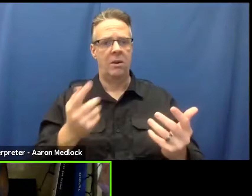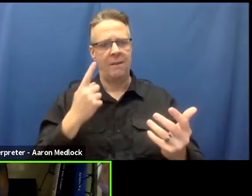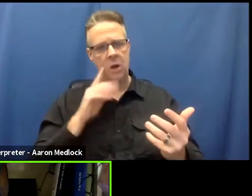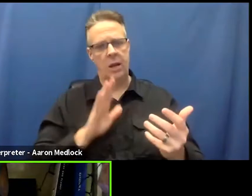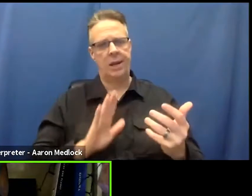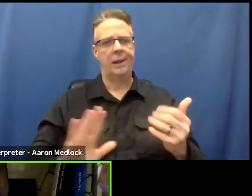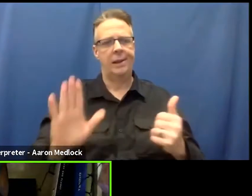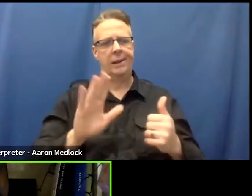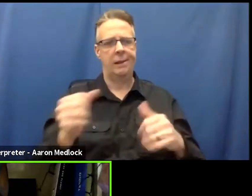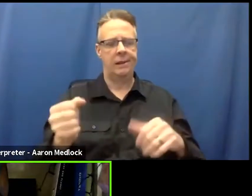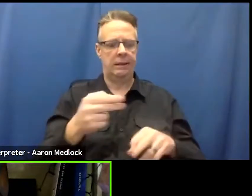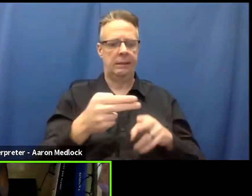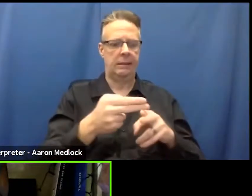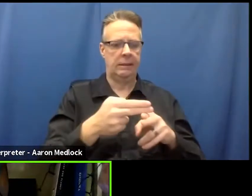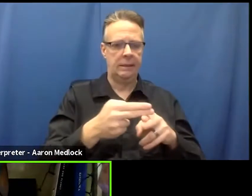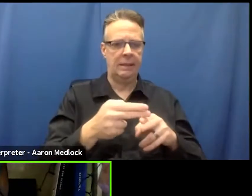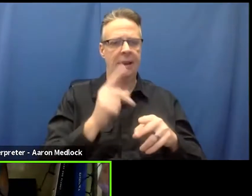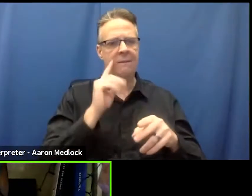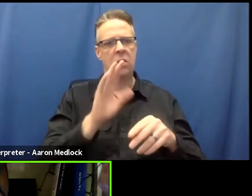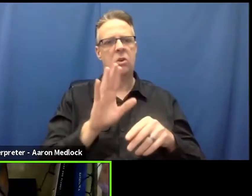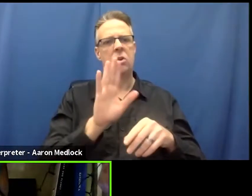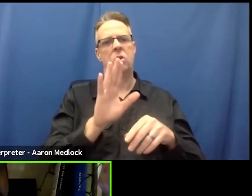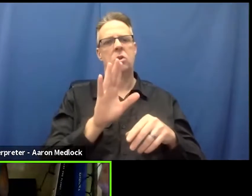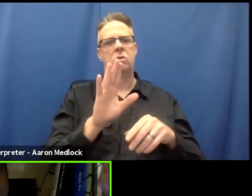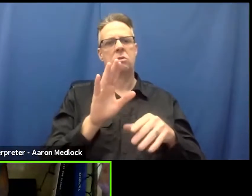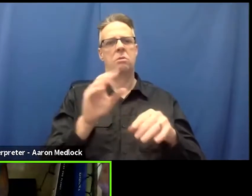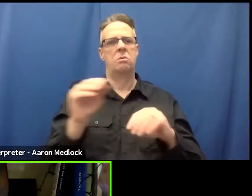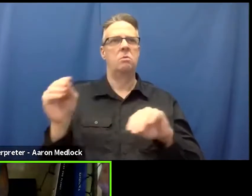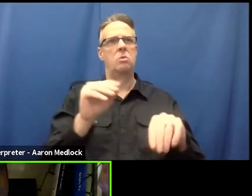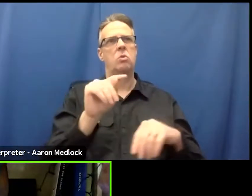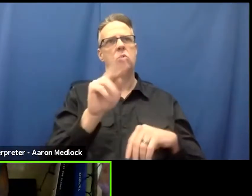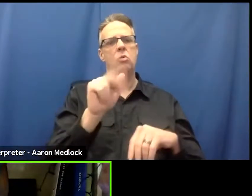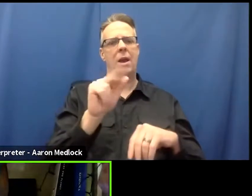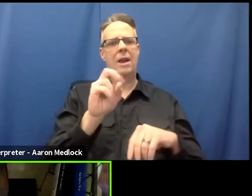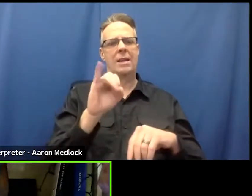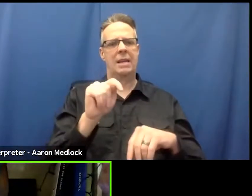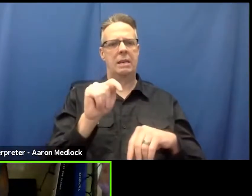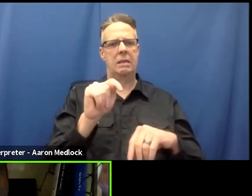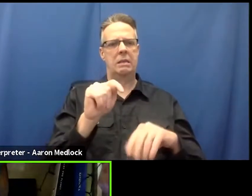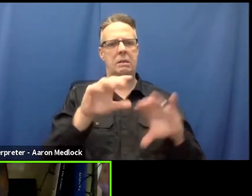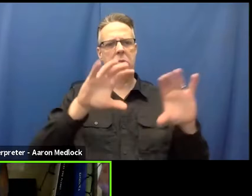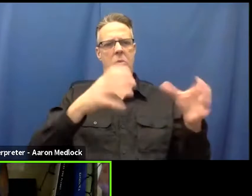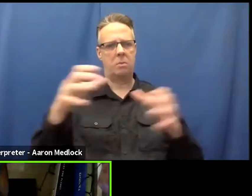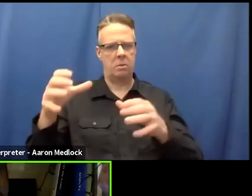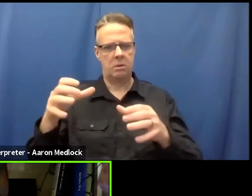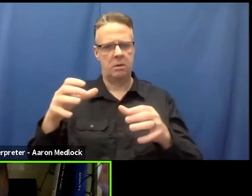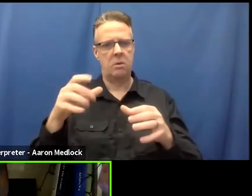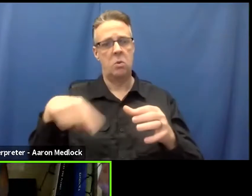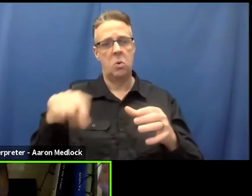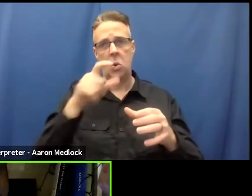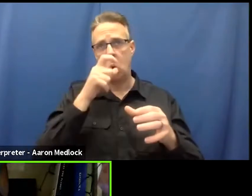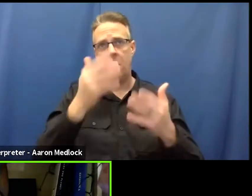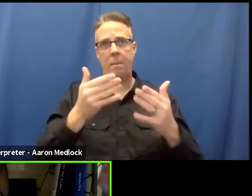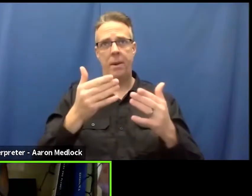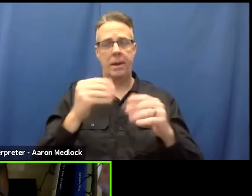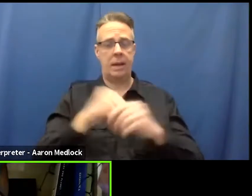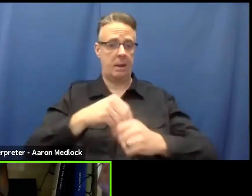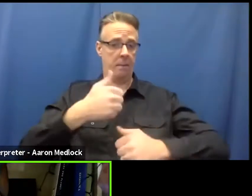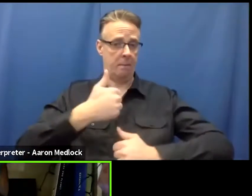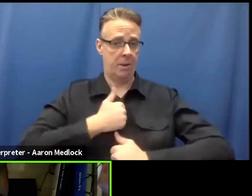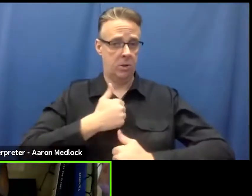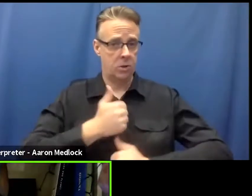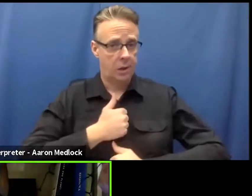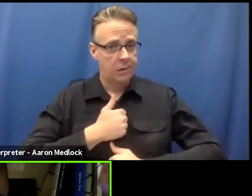itinerant and transient populations, often people who had been in the military, or people